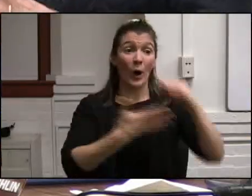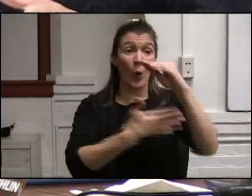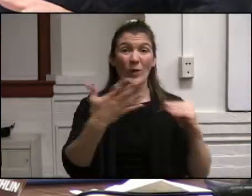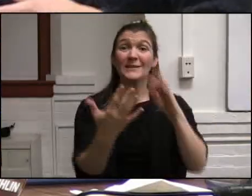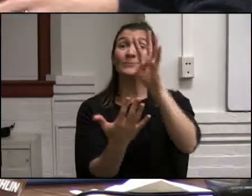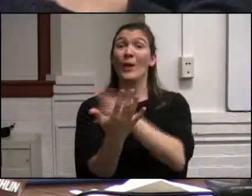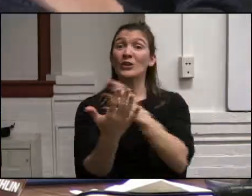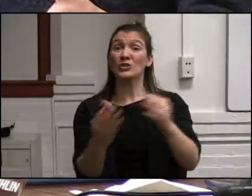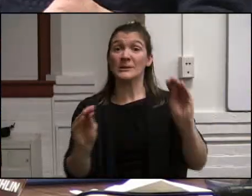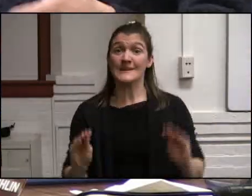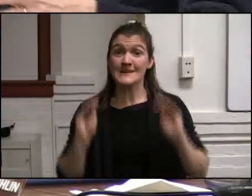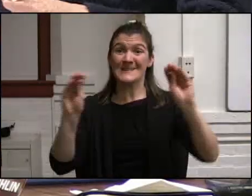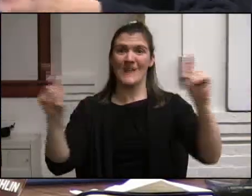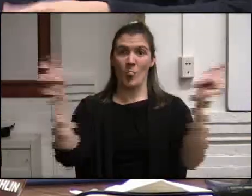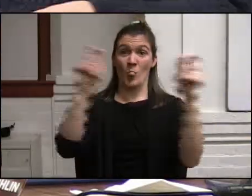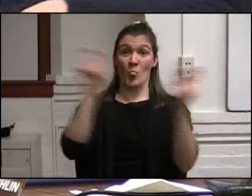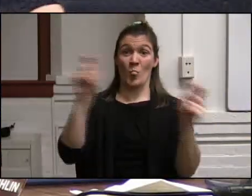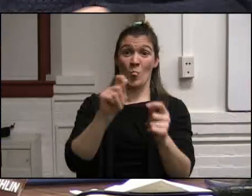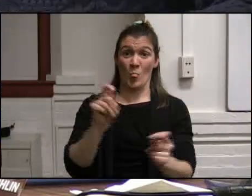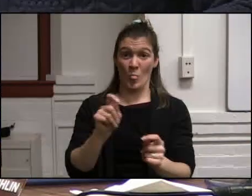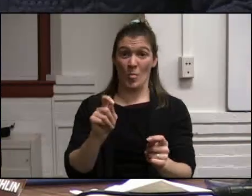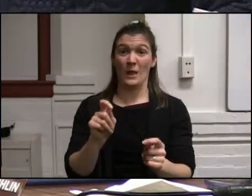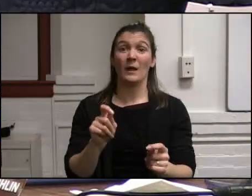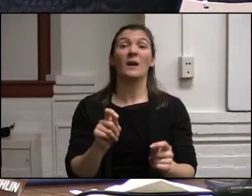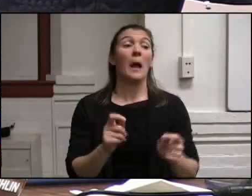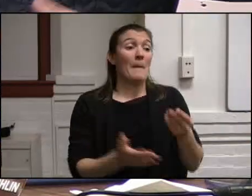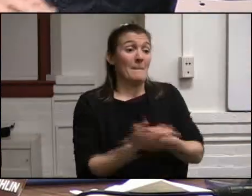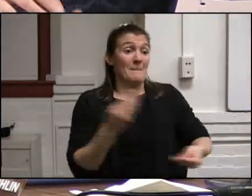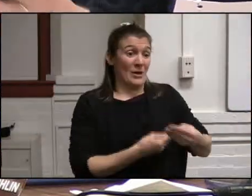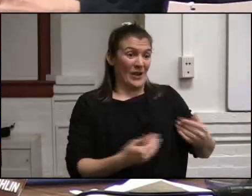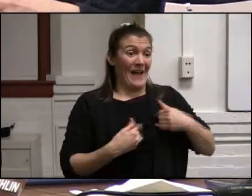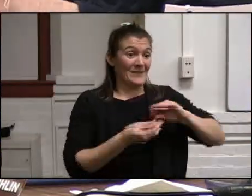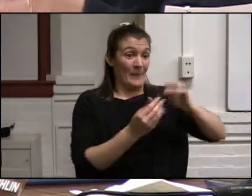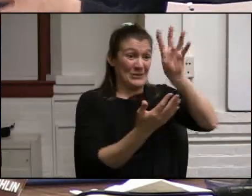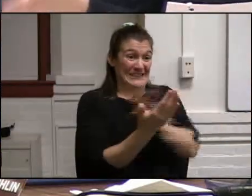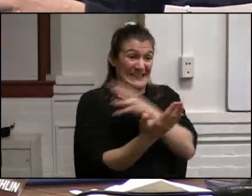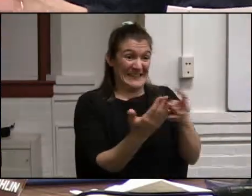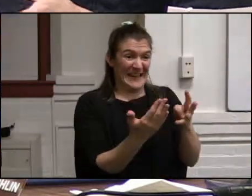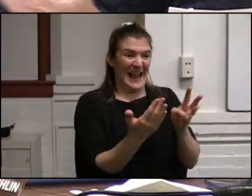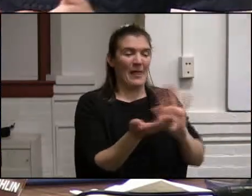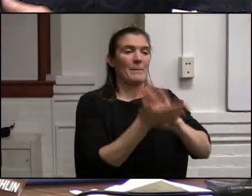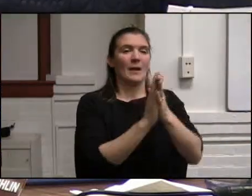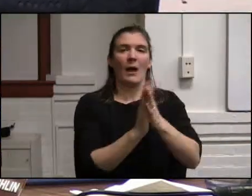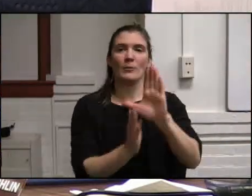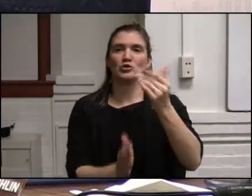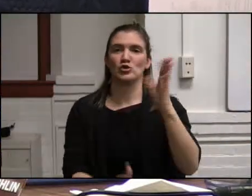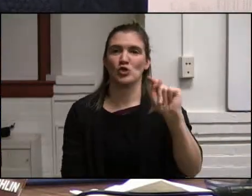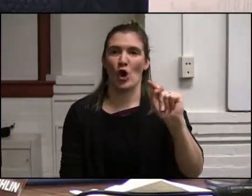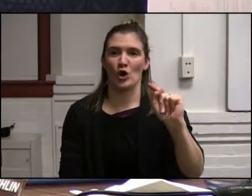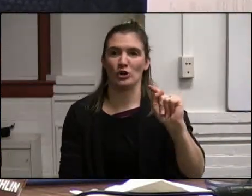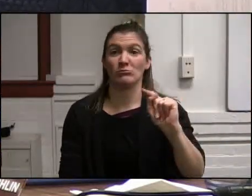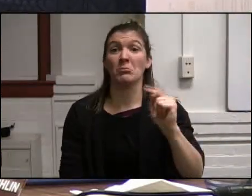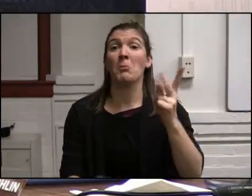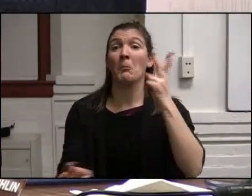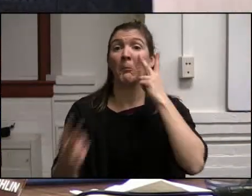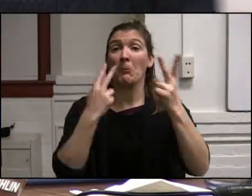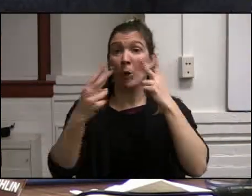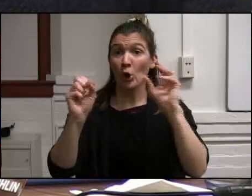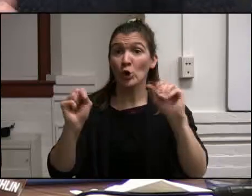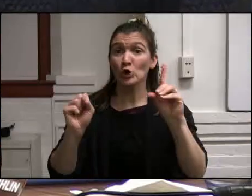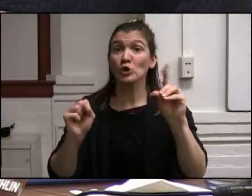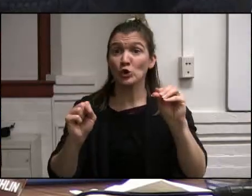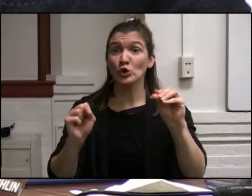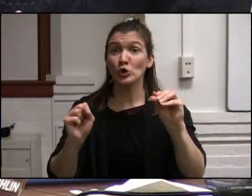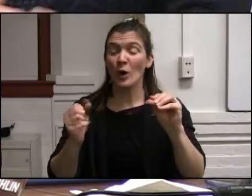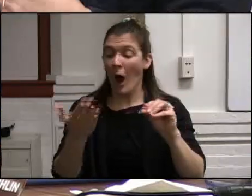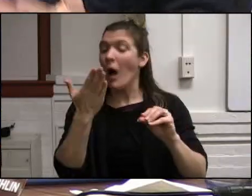Excel spreadsheet programs that we use to create the budget and applying the graphical tools that are part of that program,